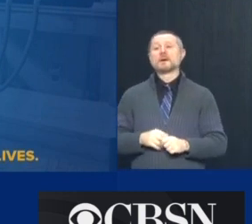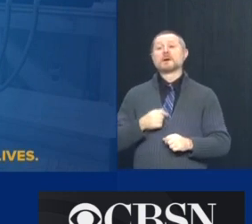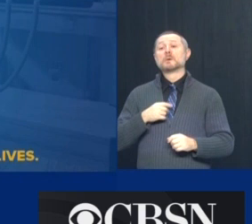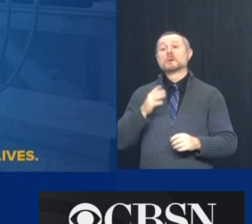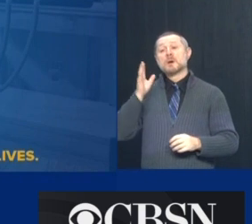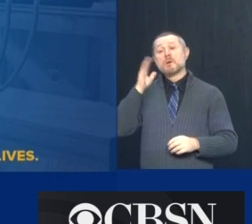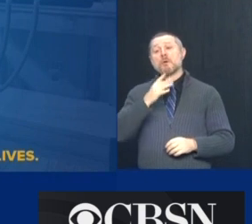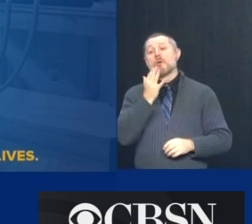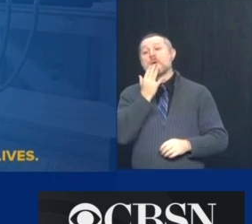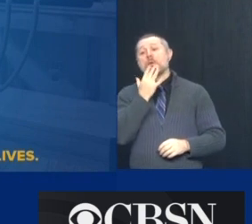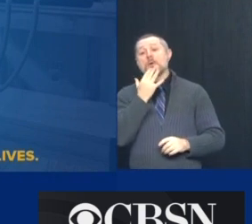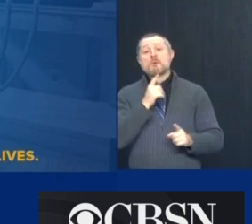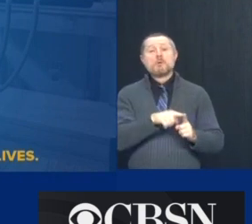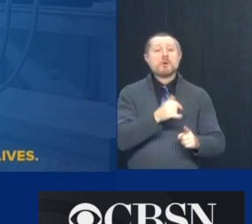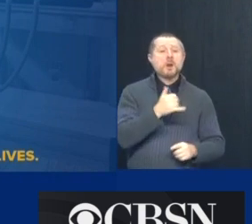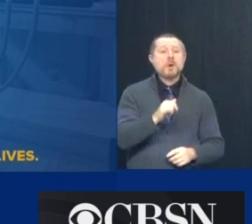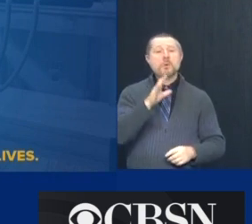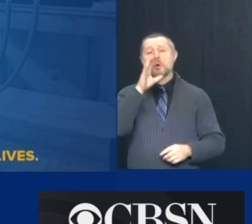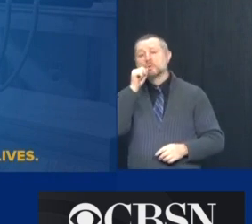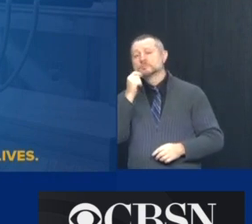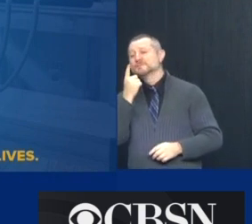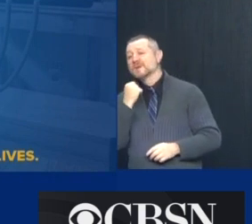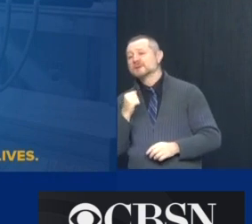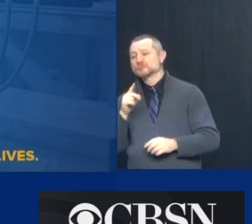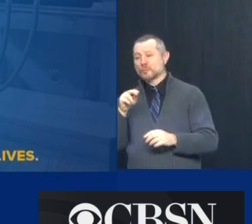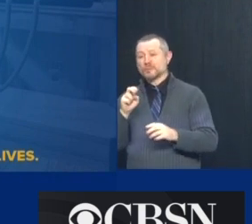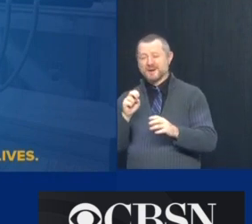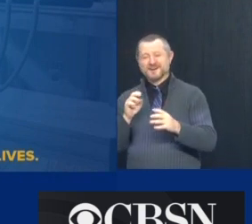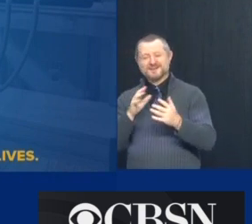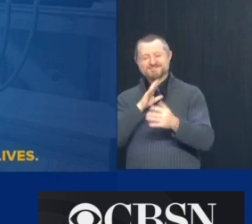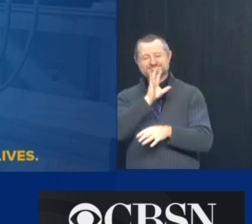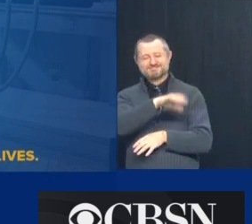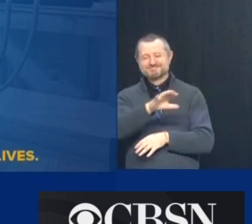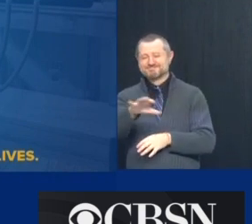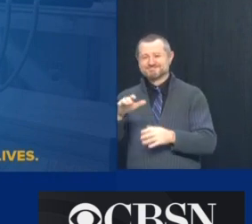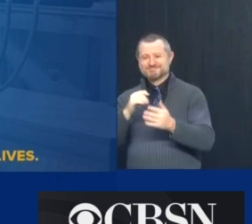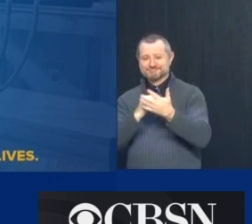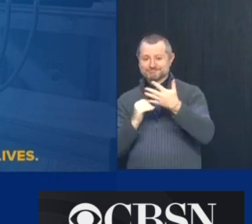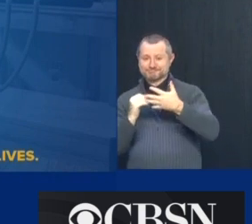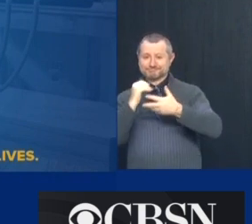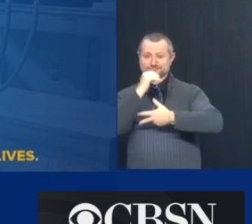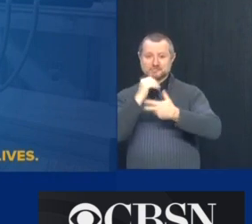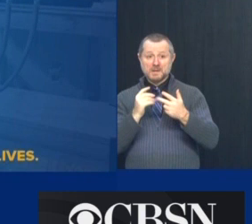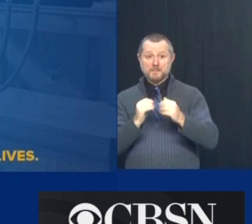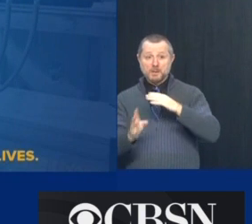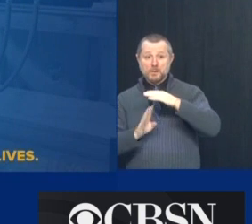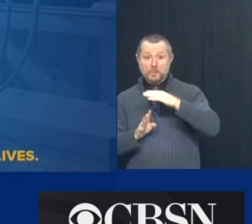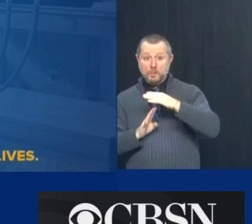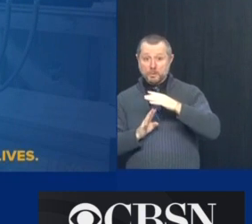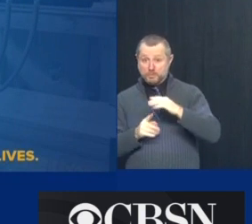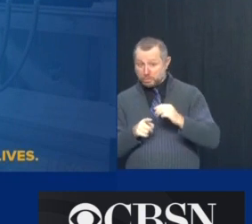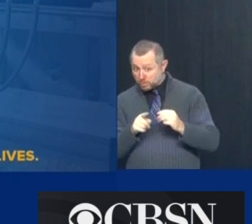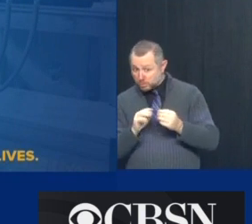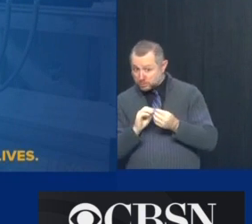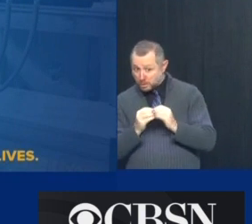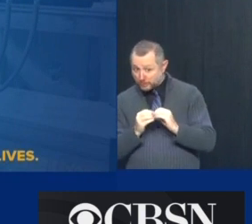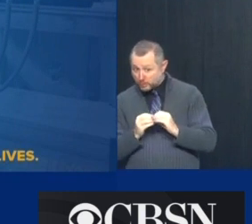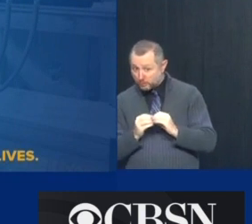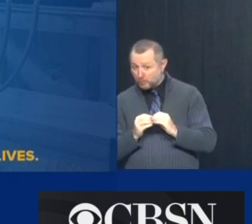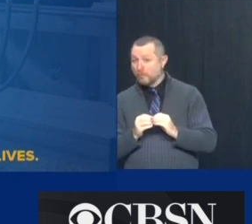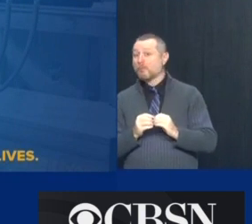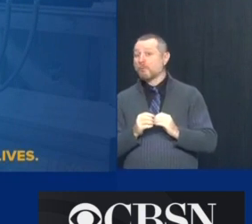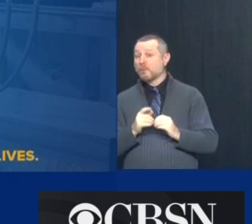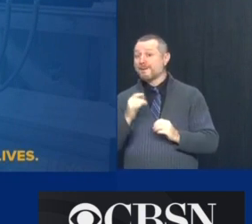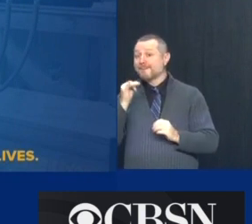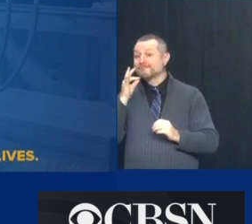yellow, orange, red, the hospitalization rate. We know by address where people are coming